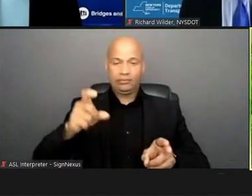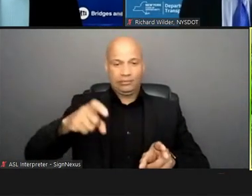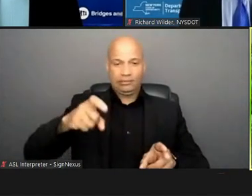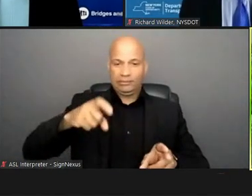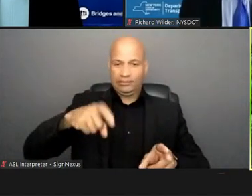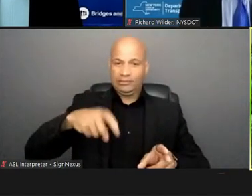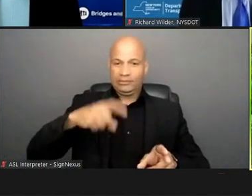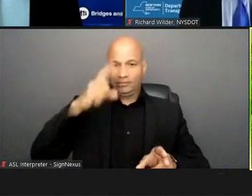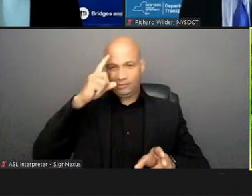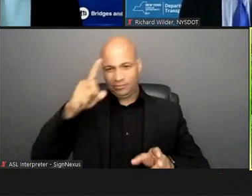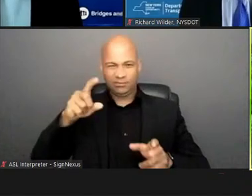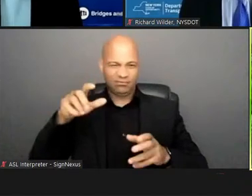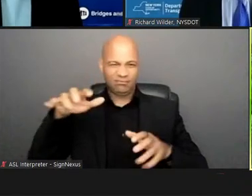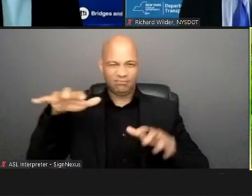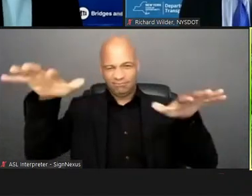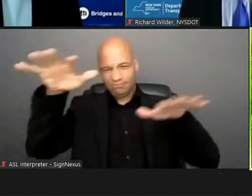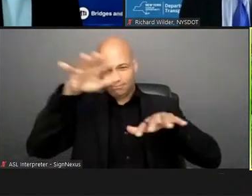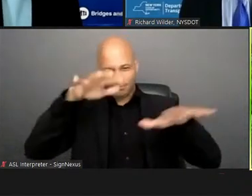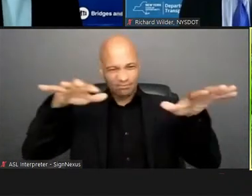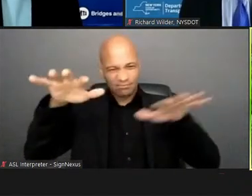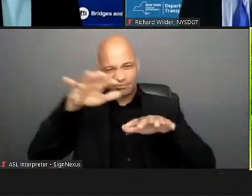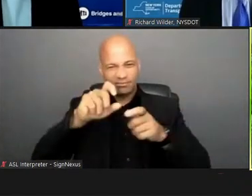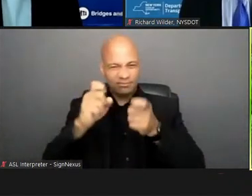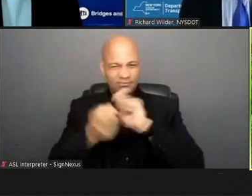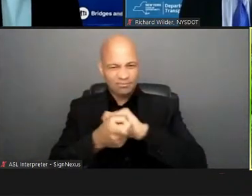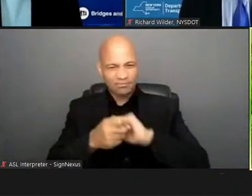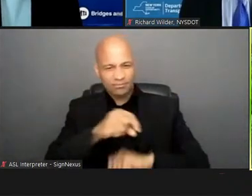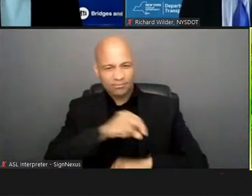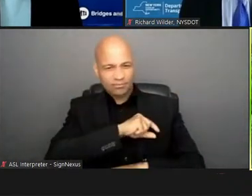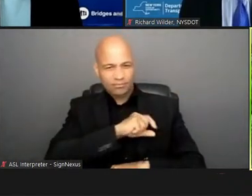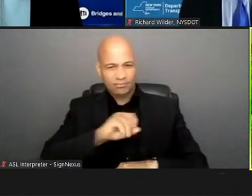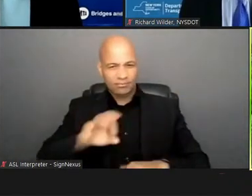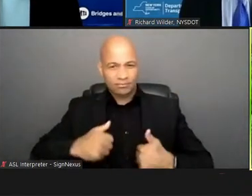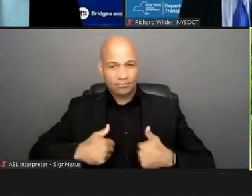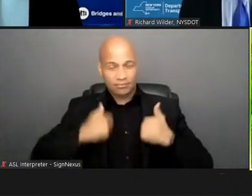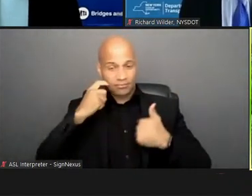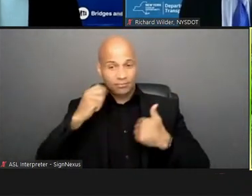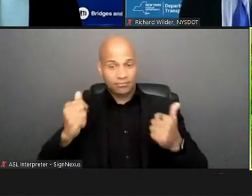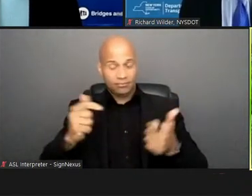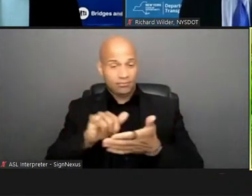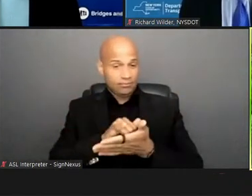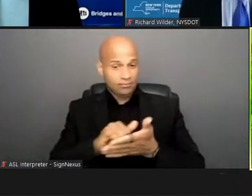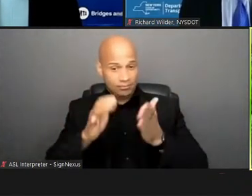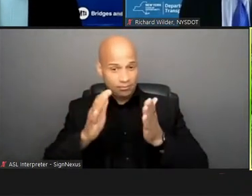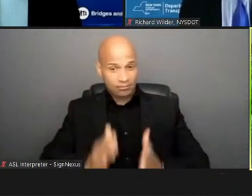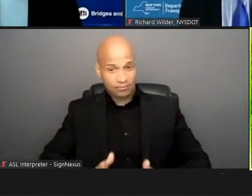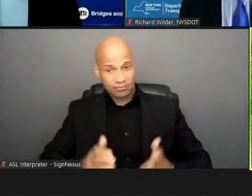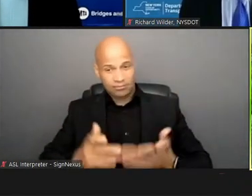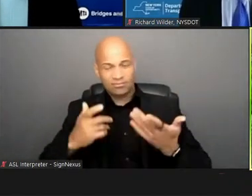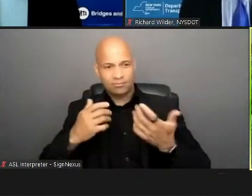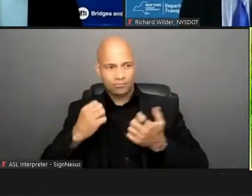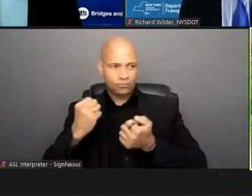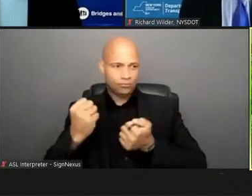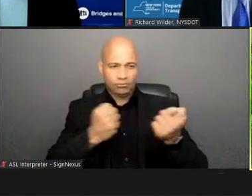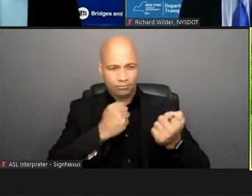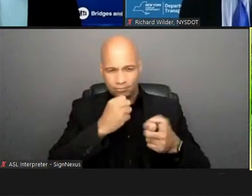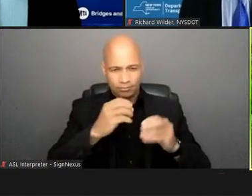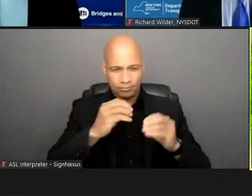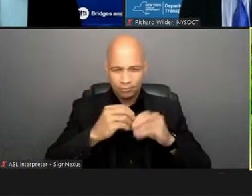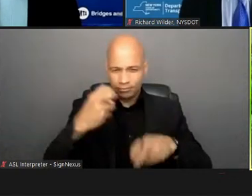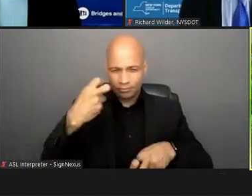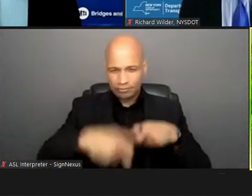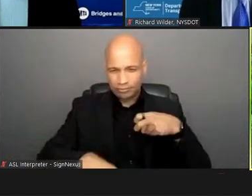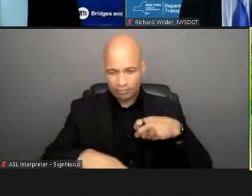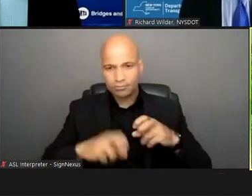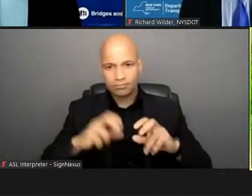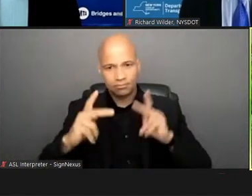to combat climate change and improve quality of life for all New Yorkers without making driving more difficult to put it simply people